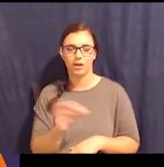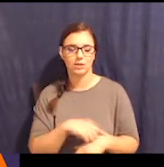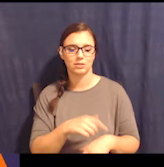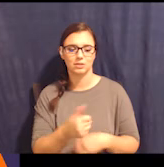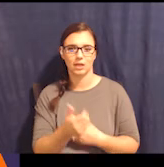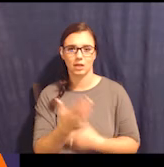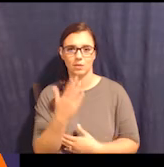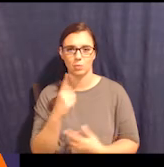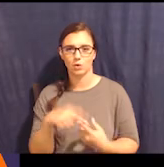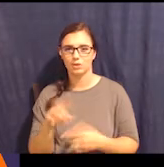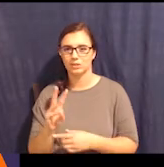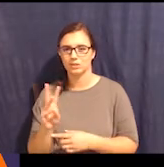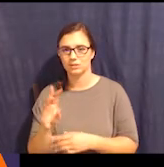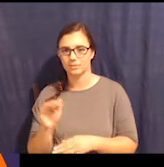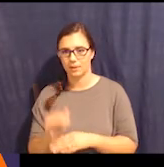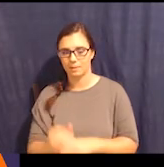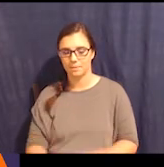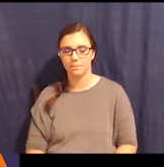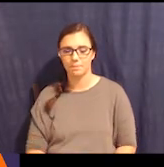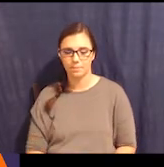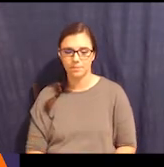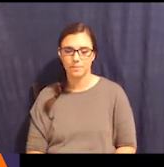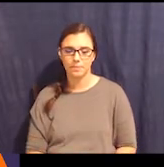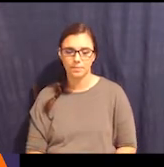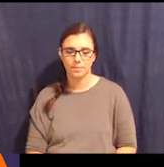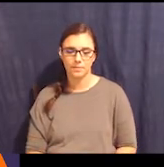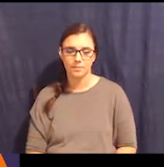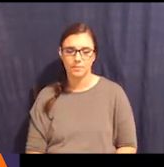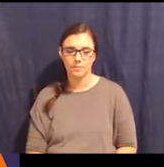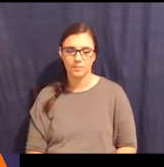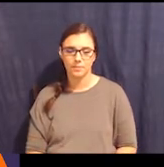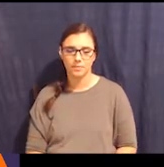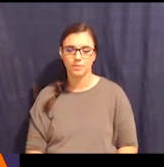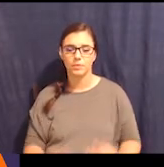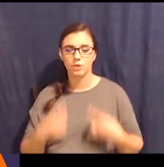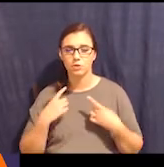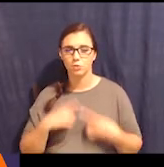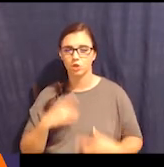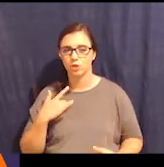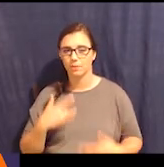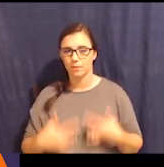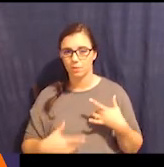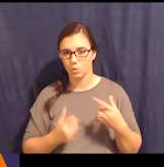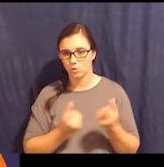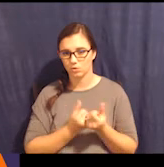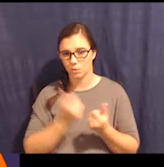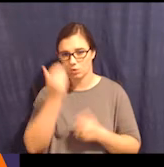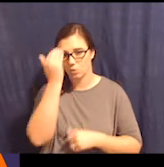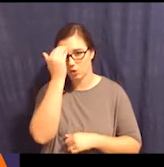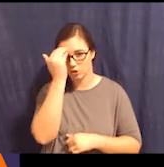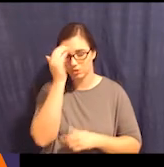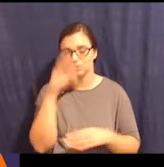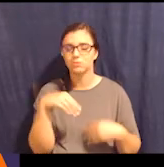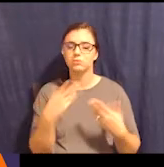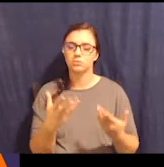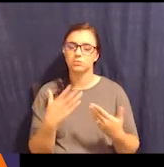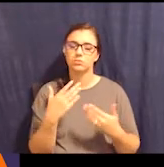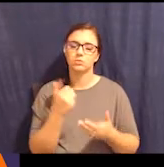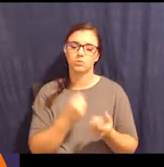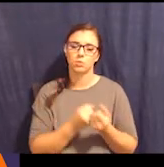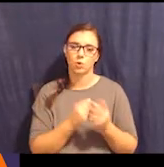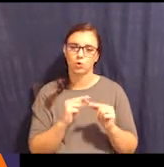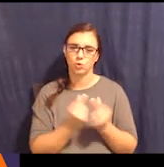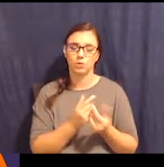The Depression and Bipolar Support Awareness offers support groups online and in person through local Florida